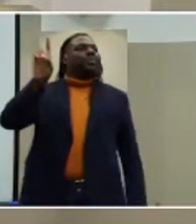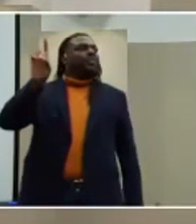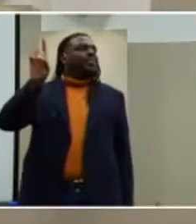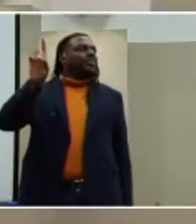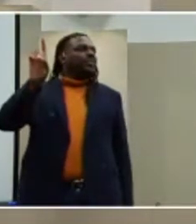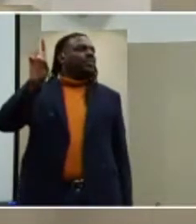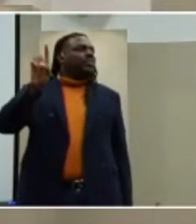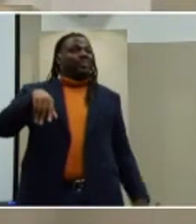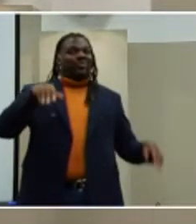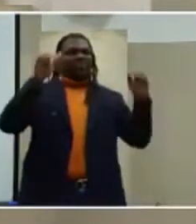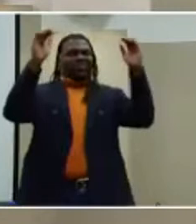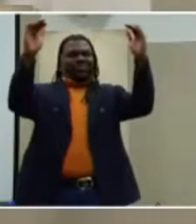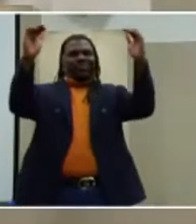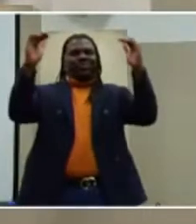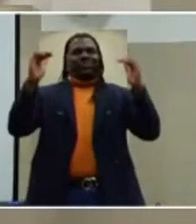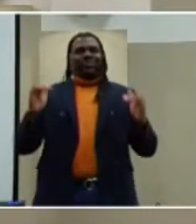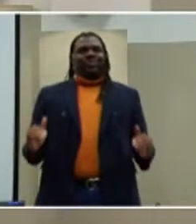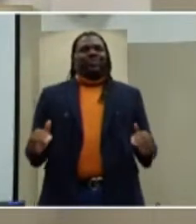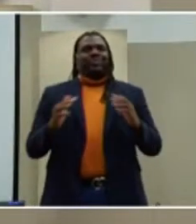Okay.